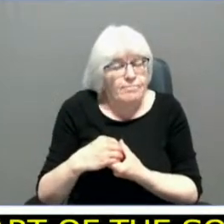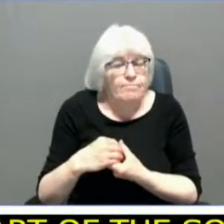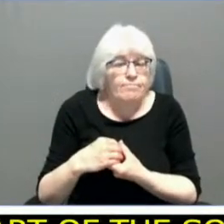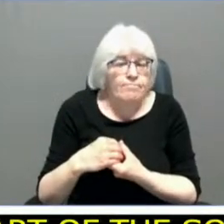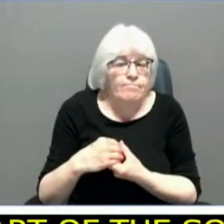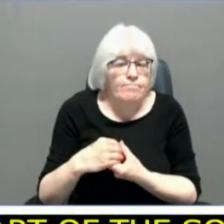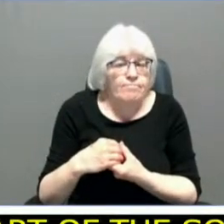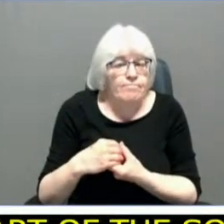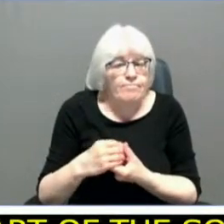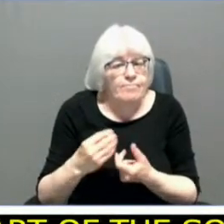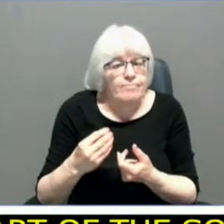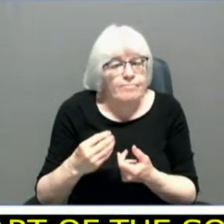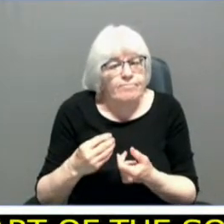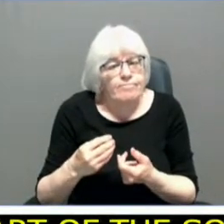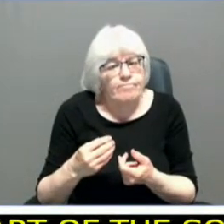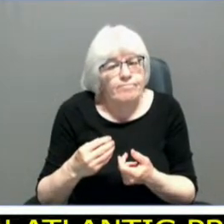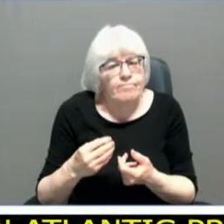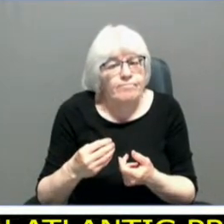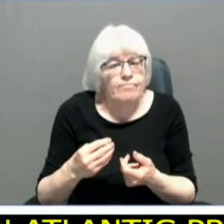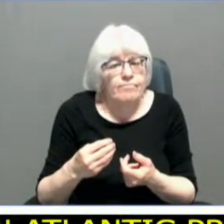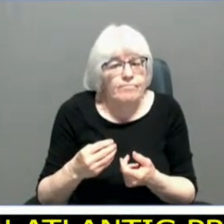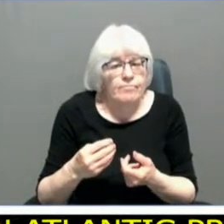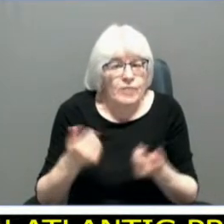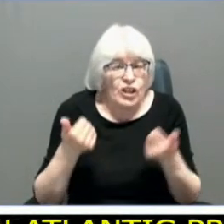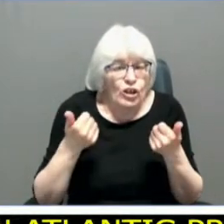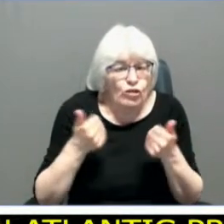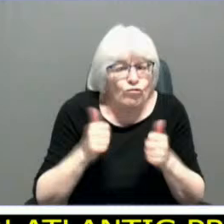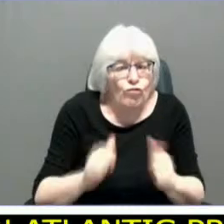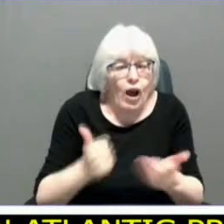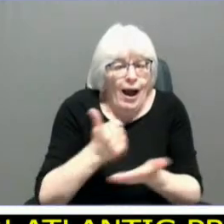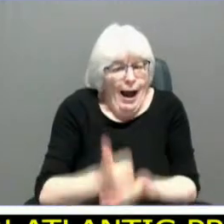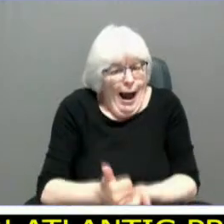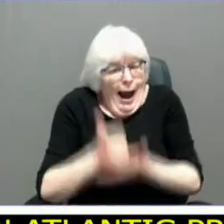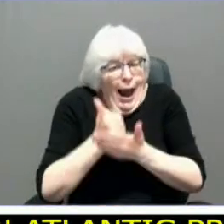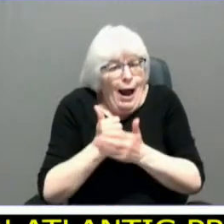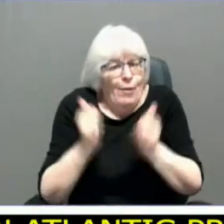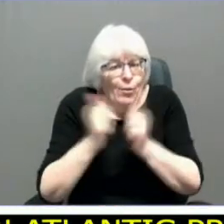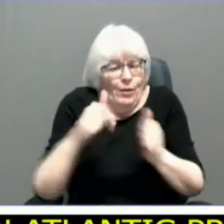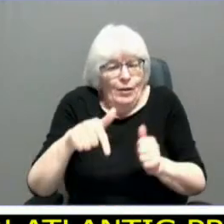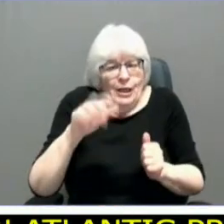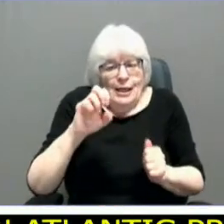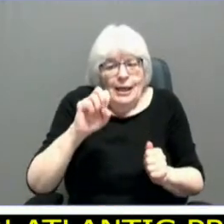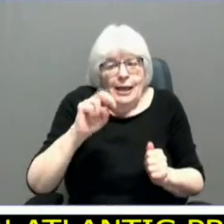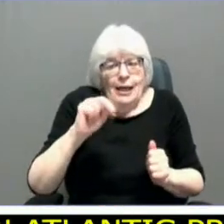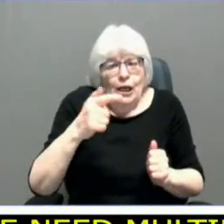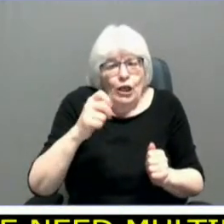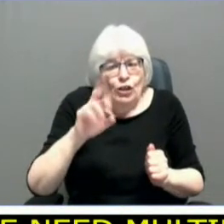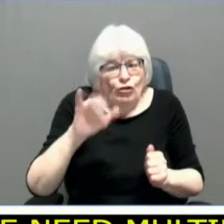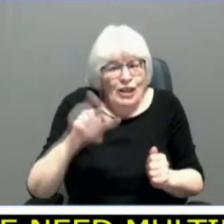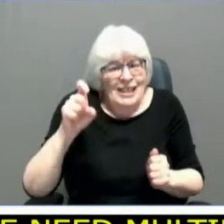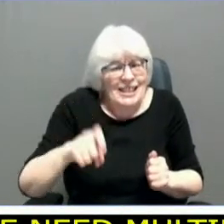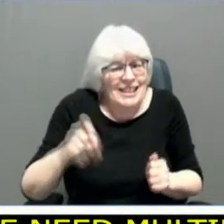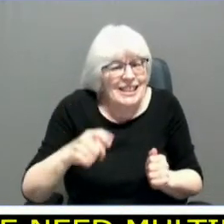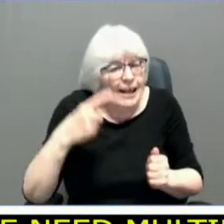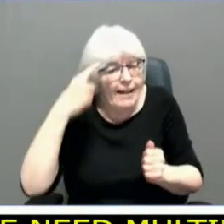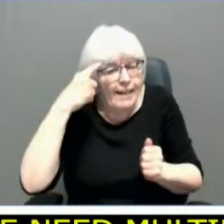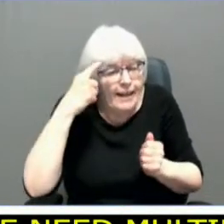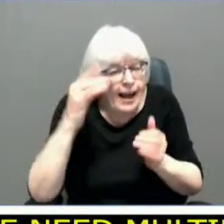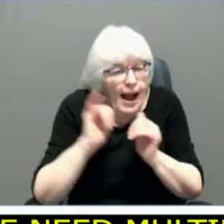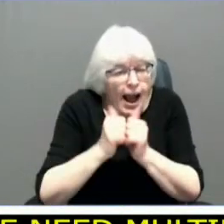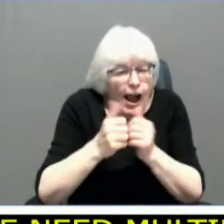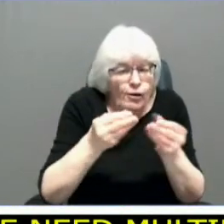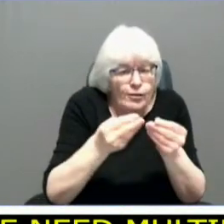we see going forward here, is there has to be kind of a phase of solutions that bridge, or we're going to get hit with huge energy